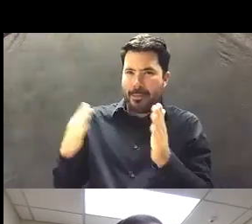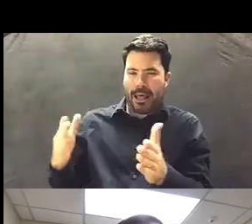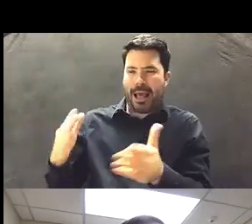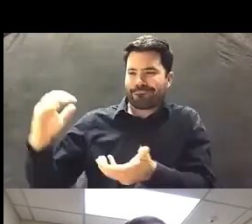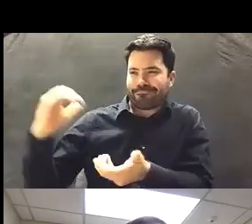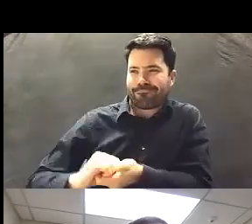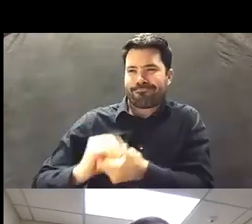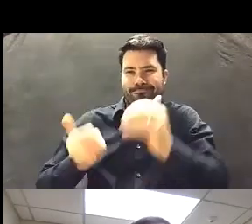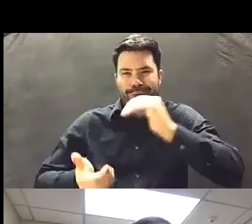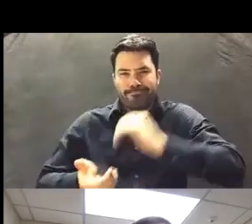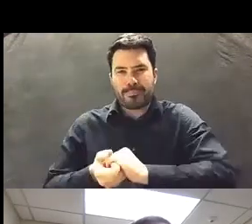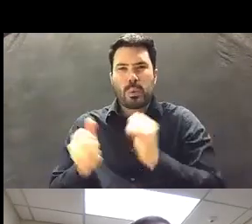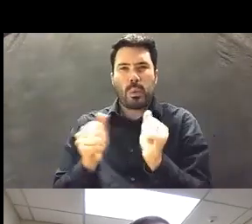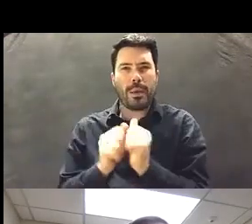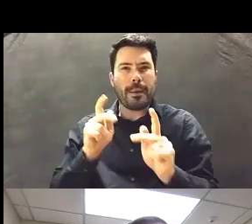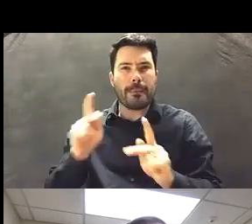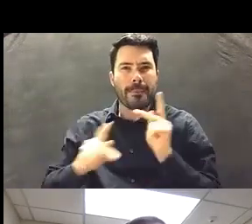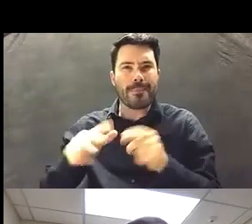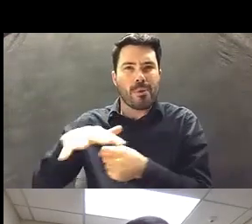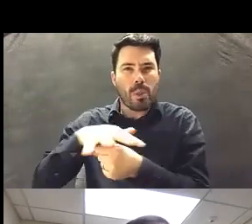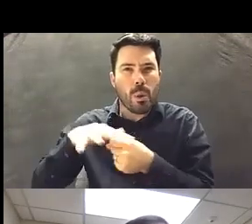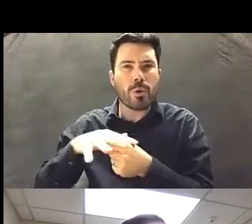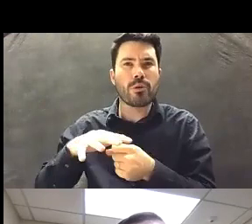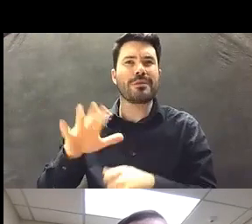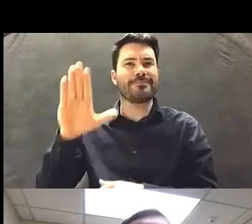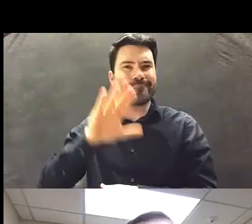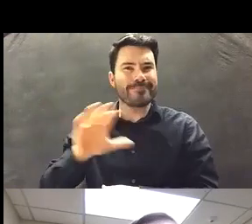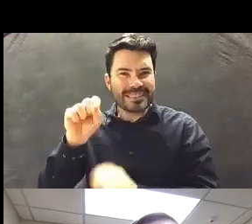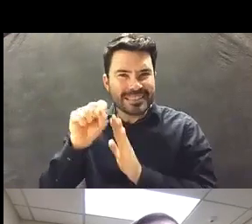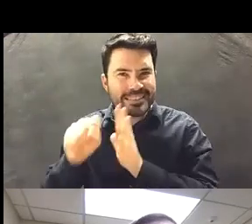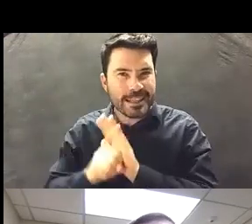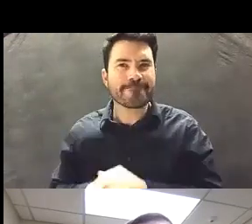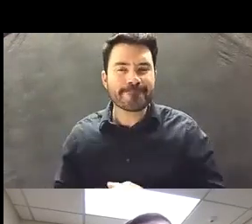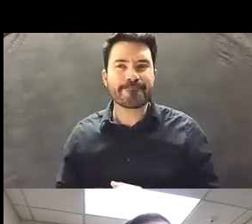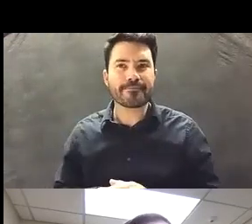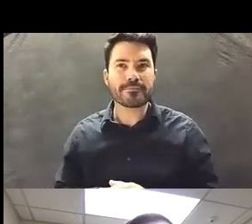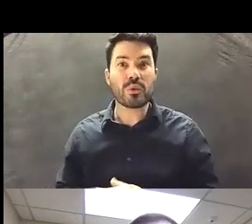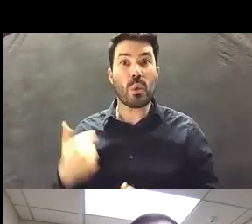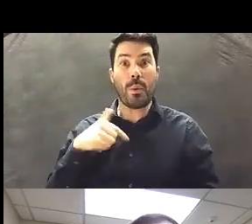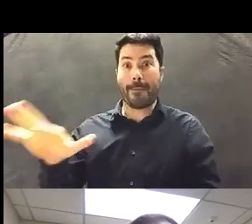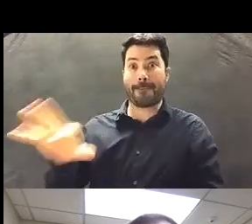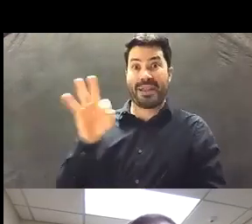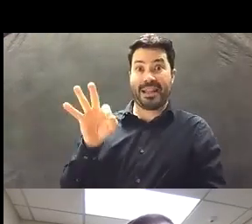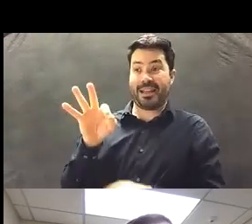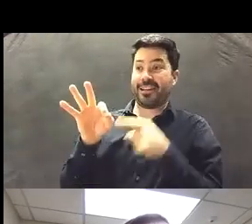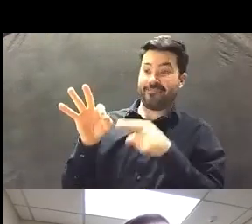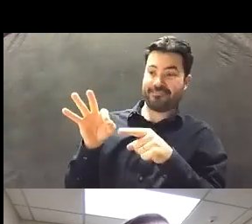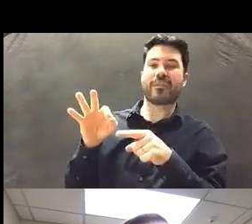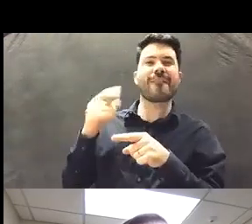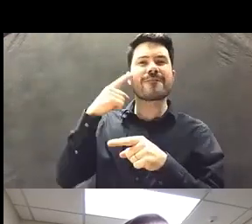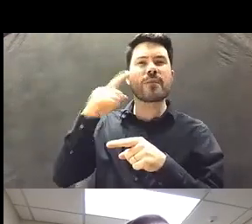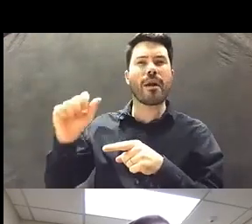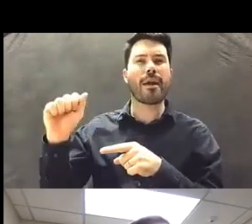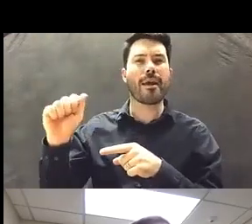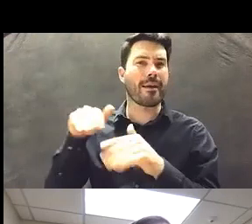around the state. Could I have the next slide, please? We've chosen together to highlight one of these initiatives related to access, the A in